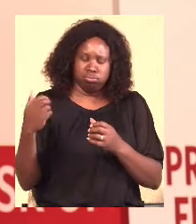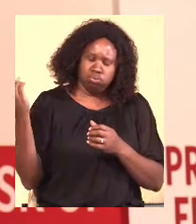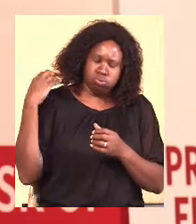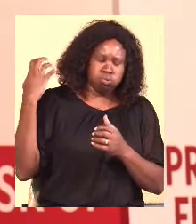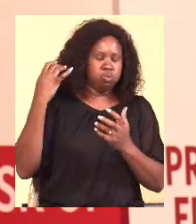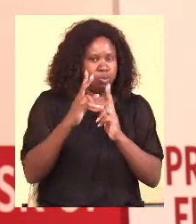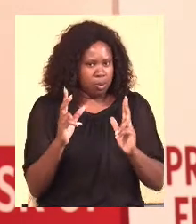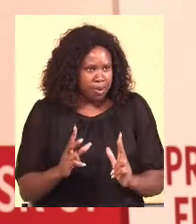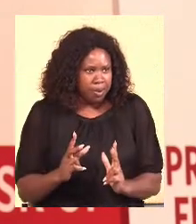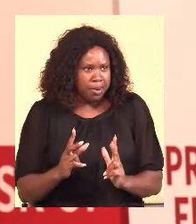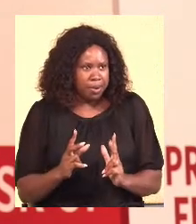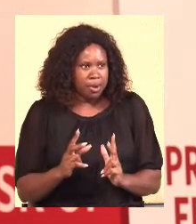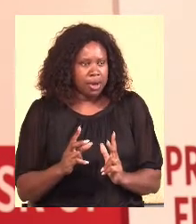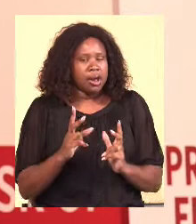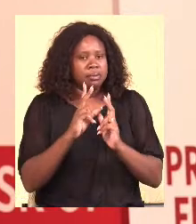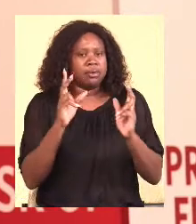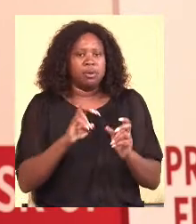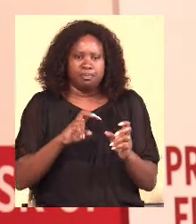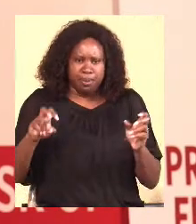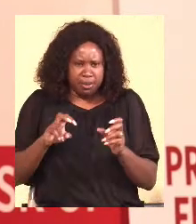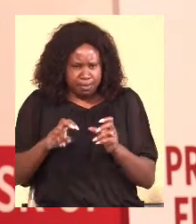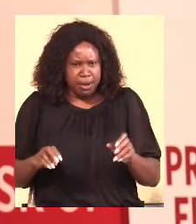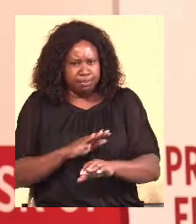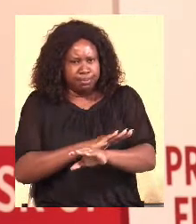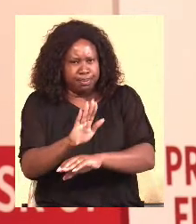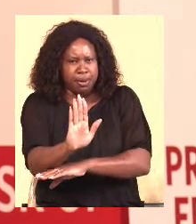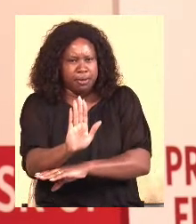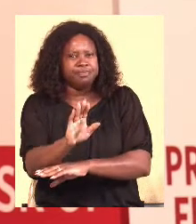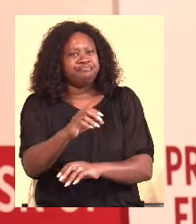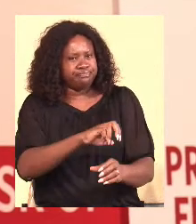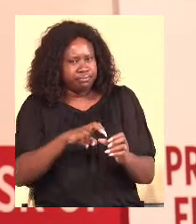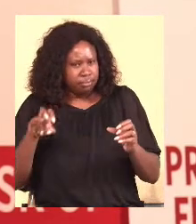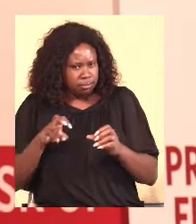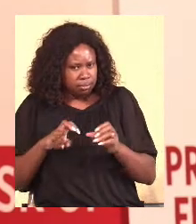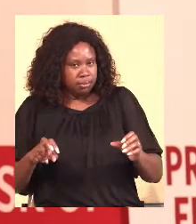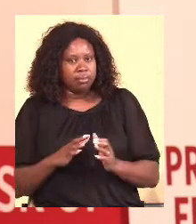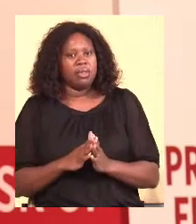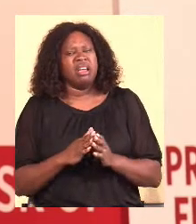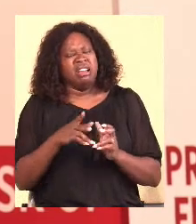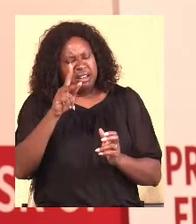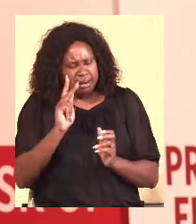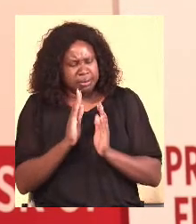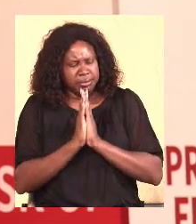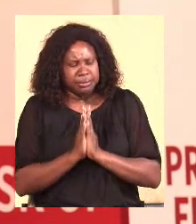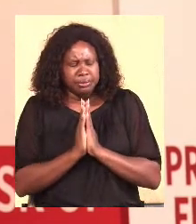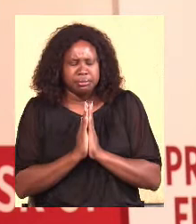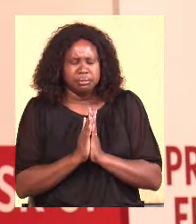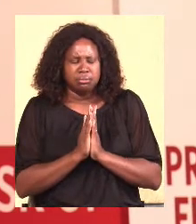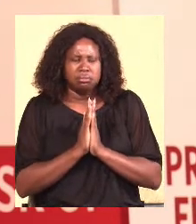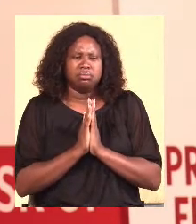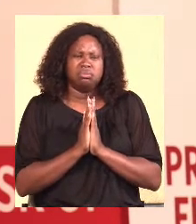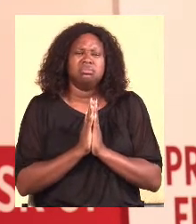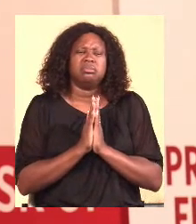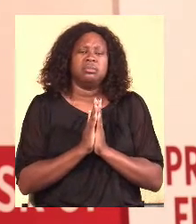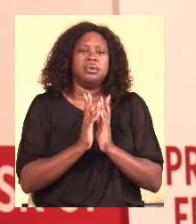resulting in these passengers being offloaded at the roadblocks. Again, we would like to call upon to those